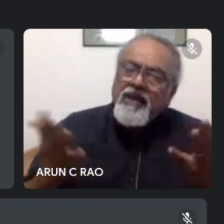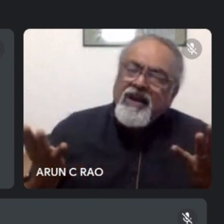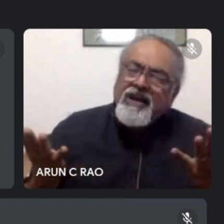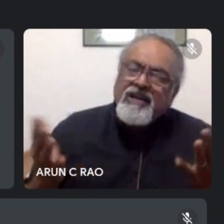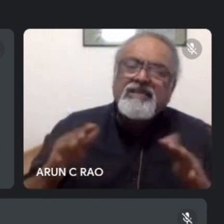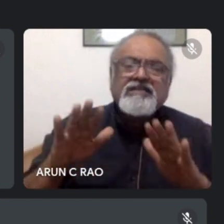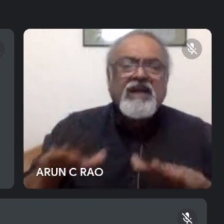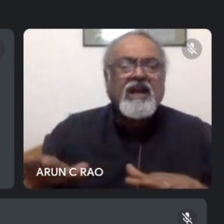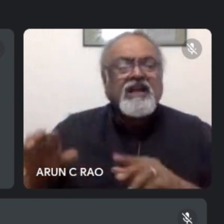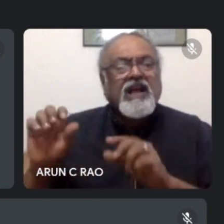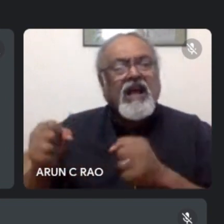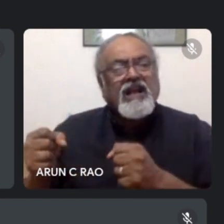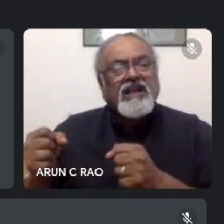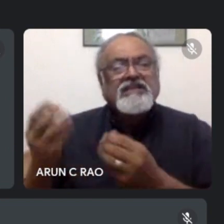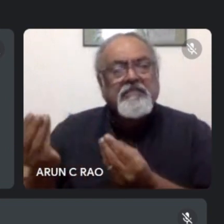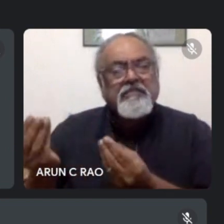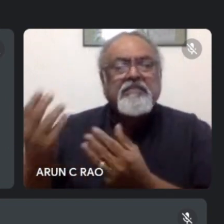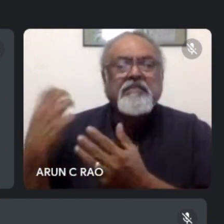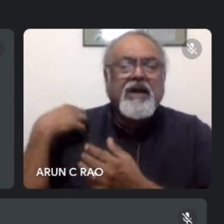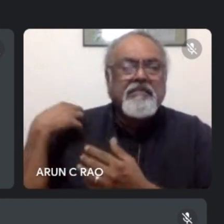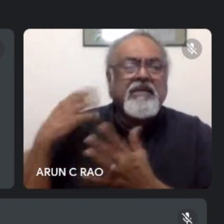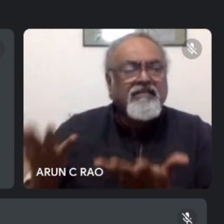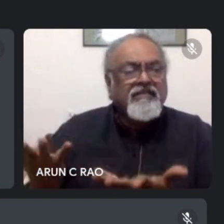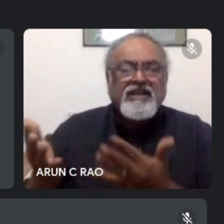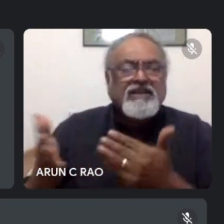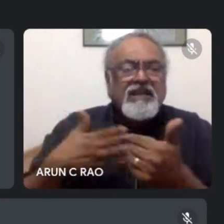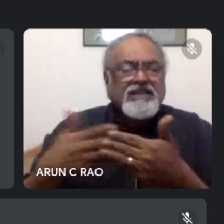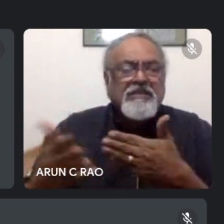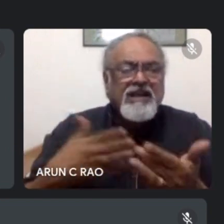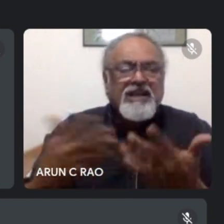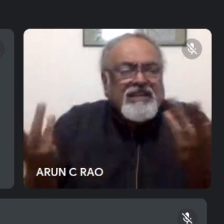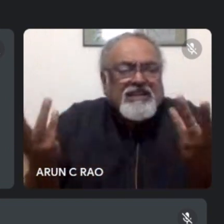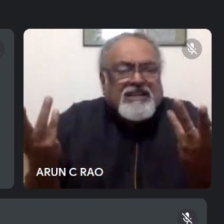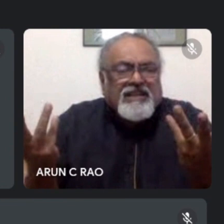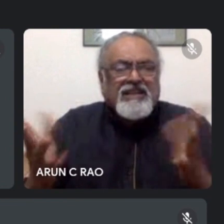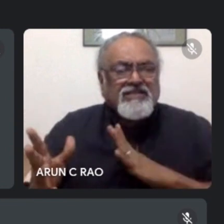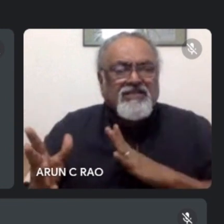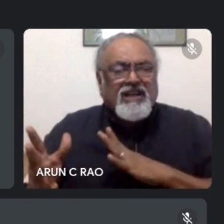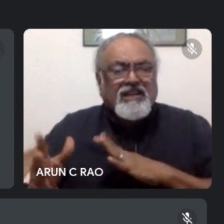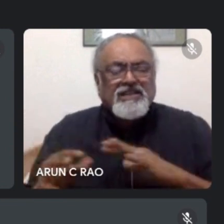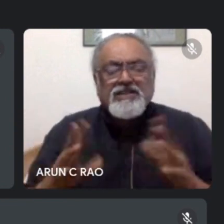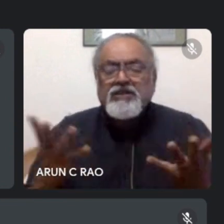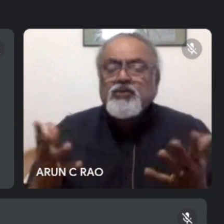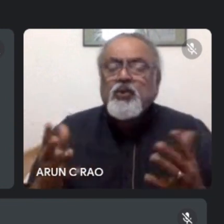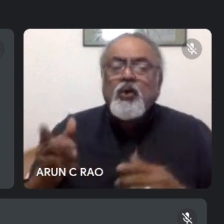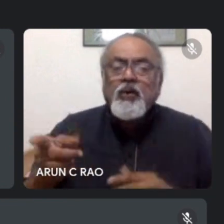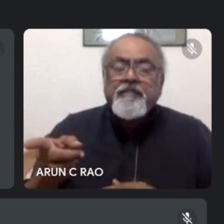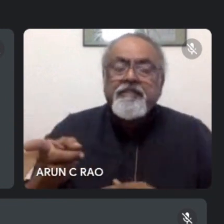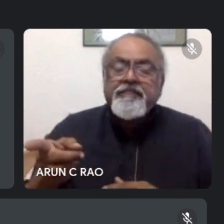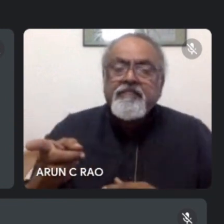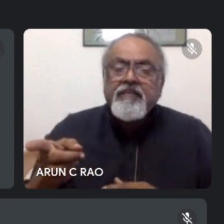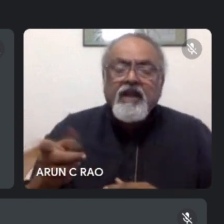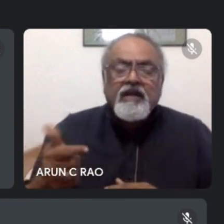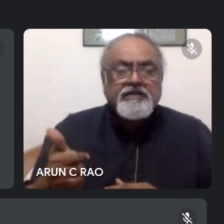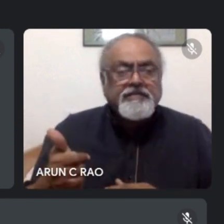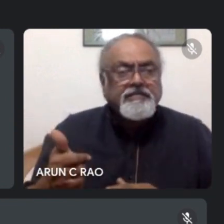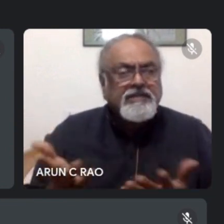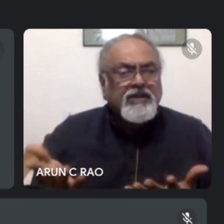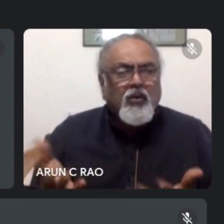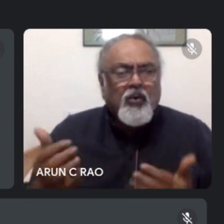a child to have some sort of disability or some sort of a issue. Because what happens is, there is lot